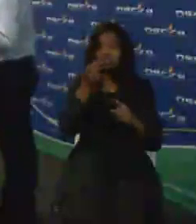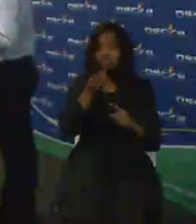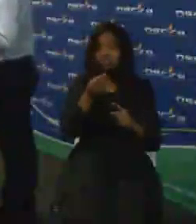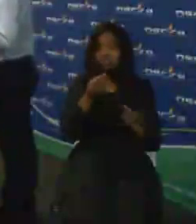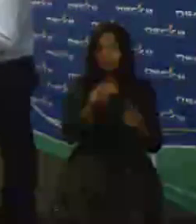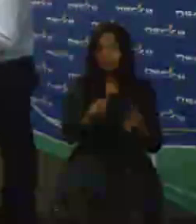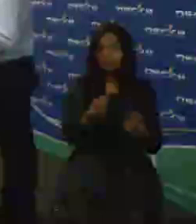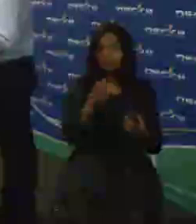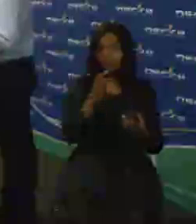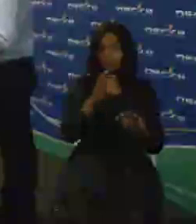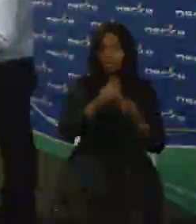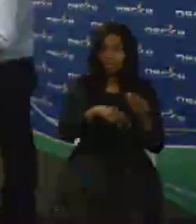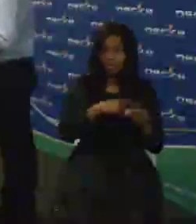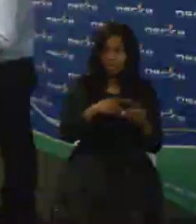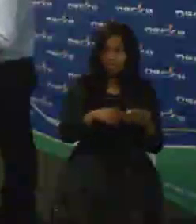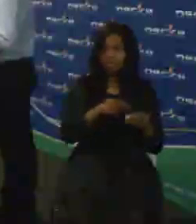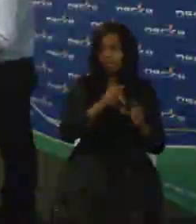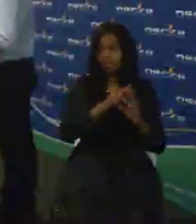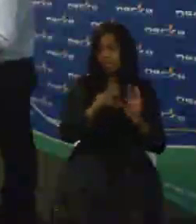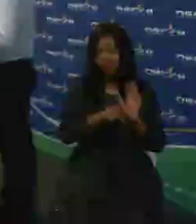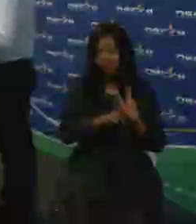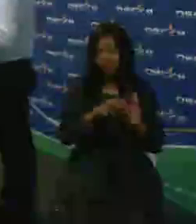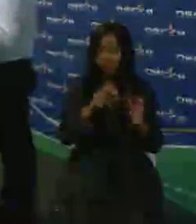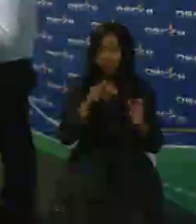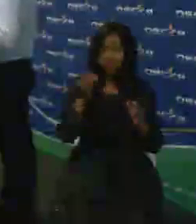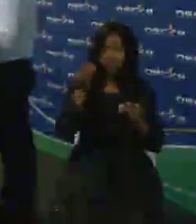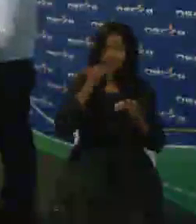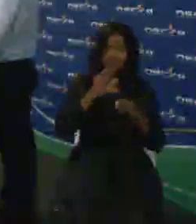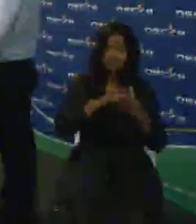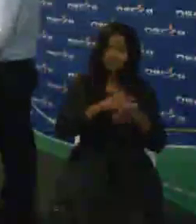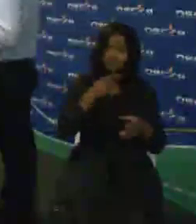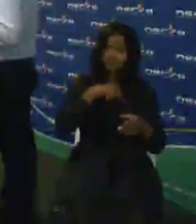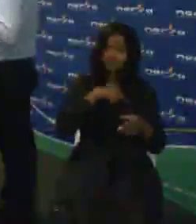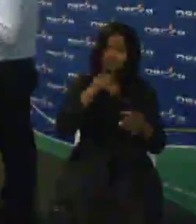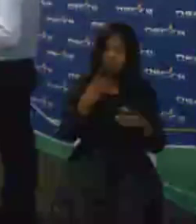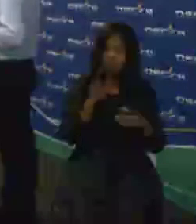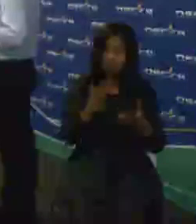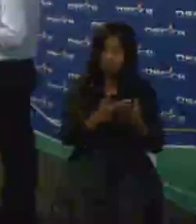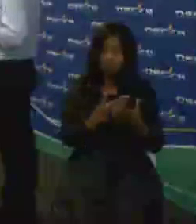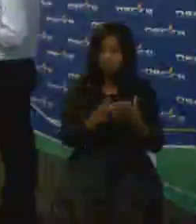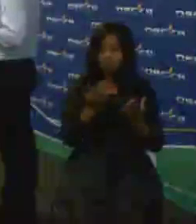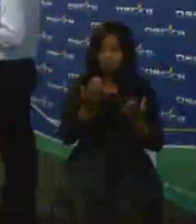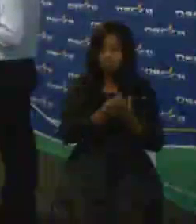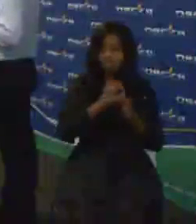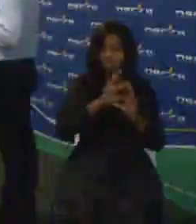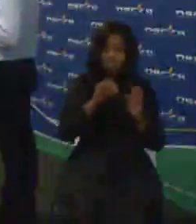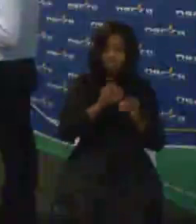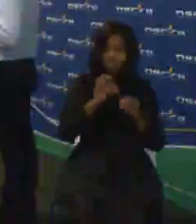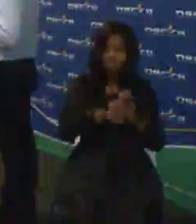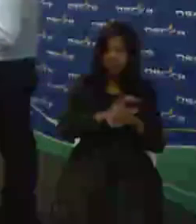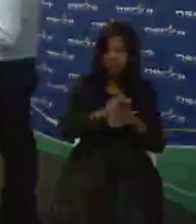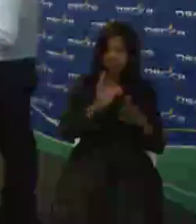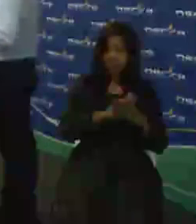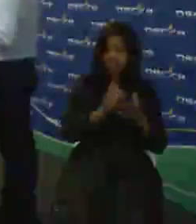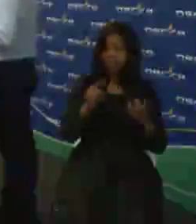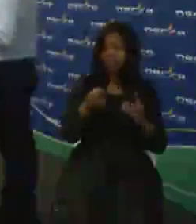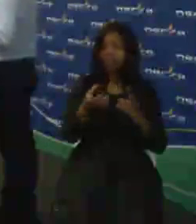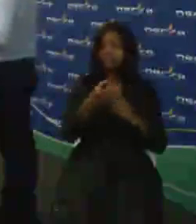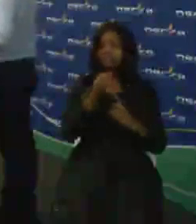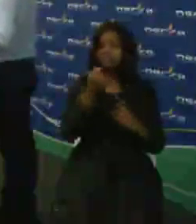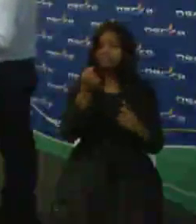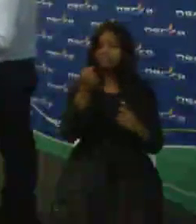or 5 or 10% productivity increase. Because we may throw a lot of resources and plans at something and only achieve